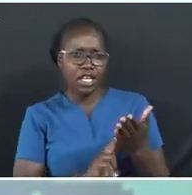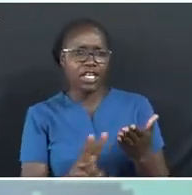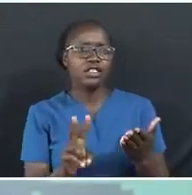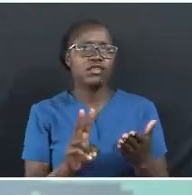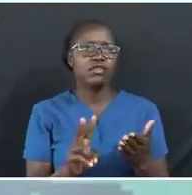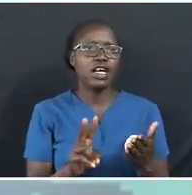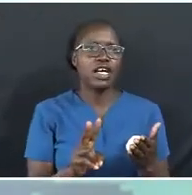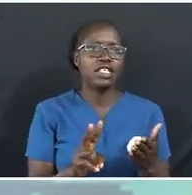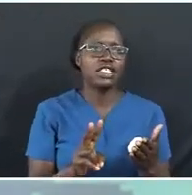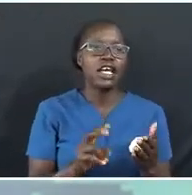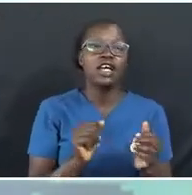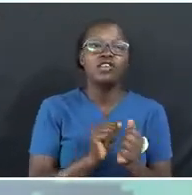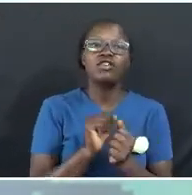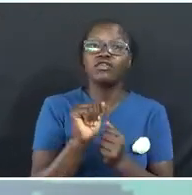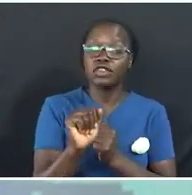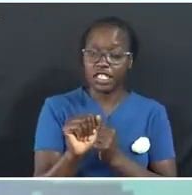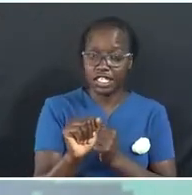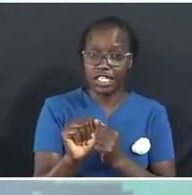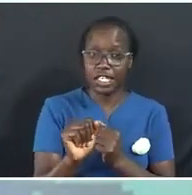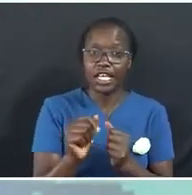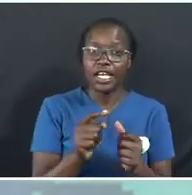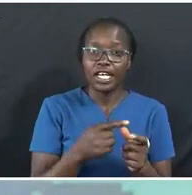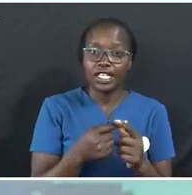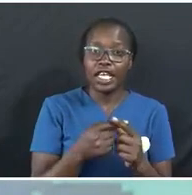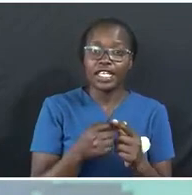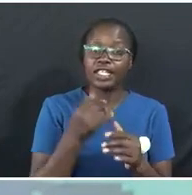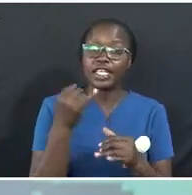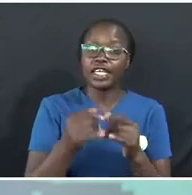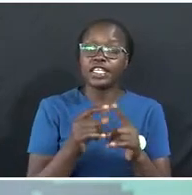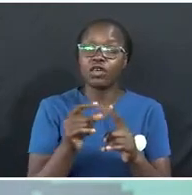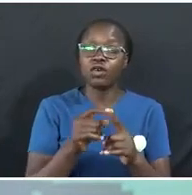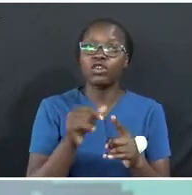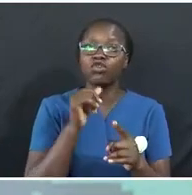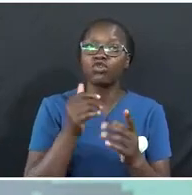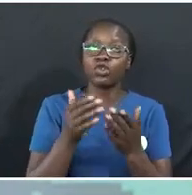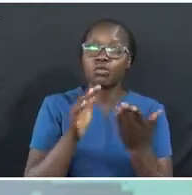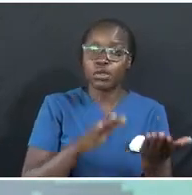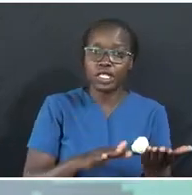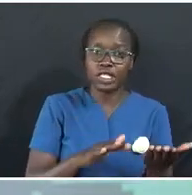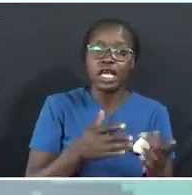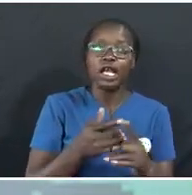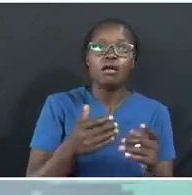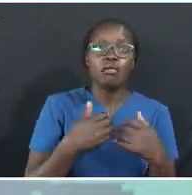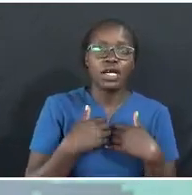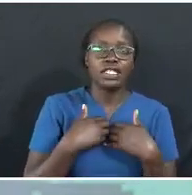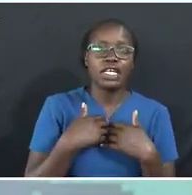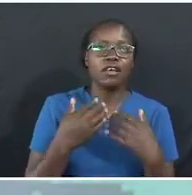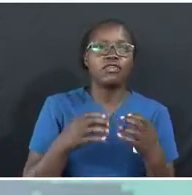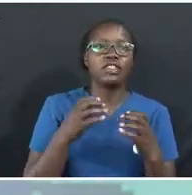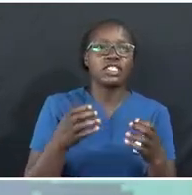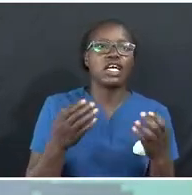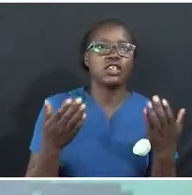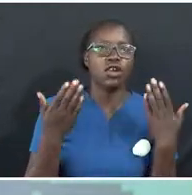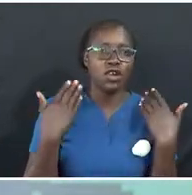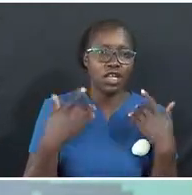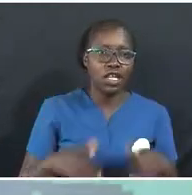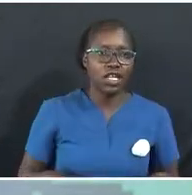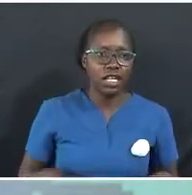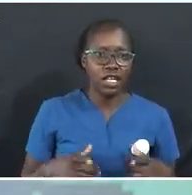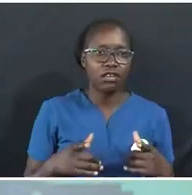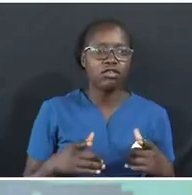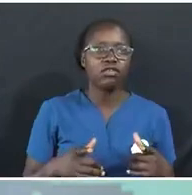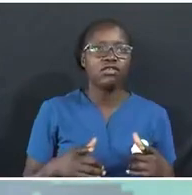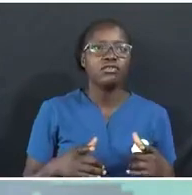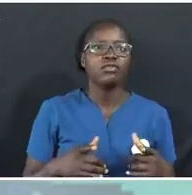verse 15, the ending word says, should not perish, but have eternal life. Then verse 15